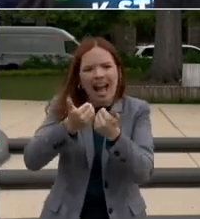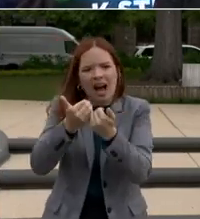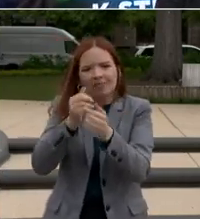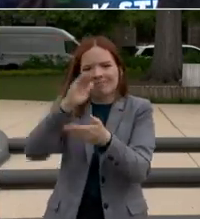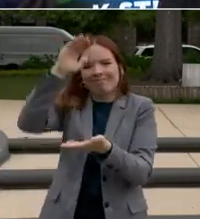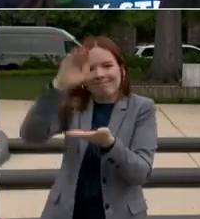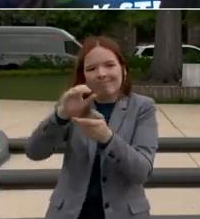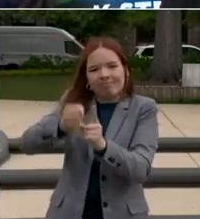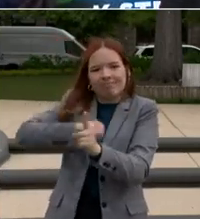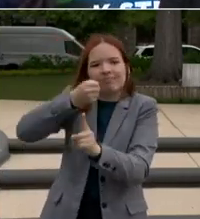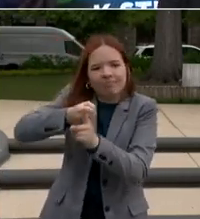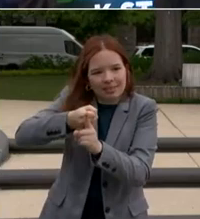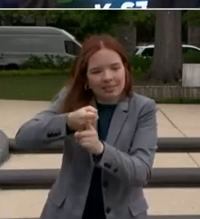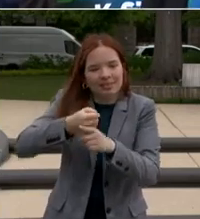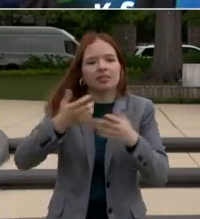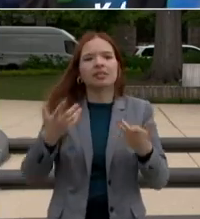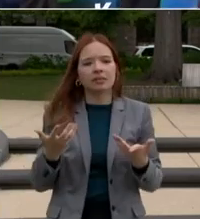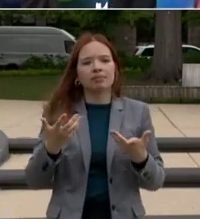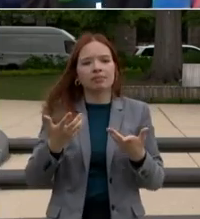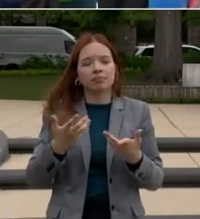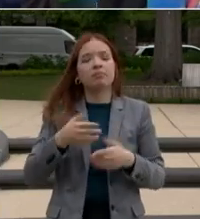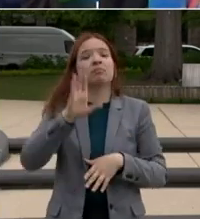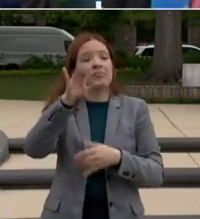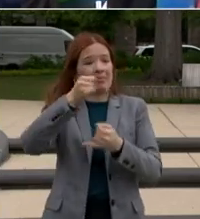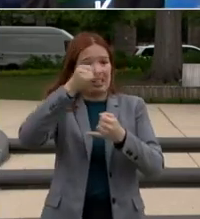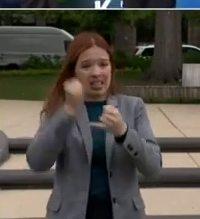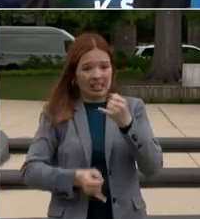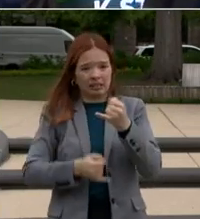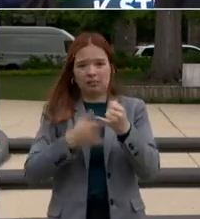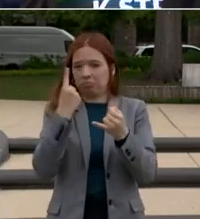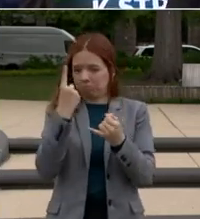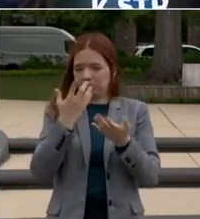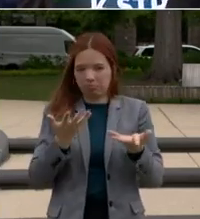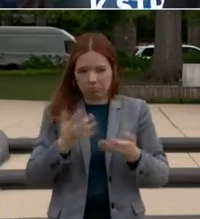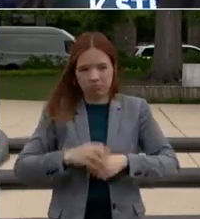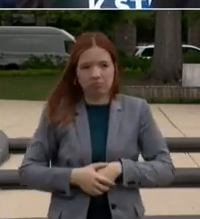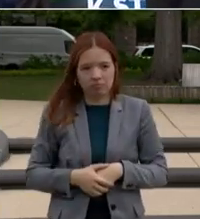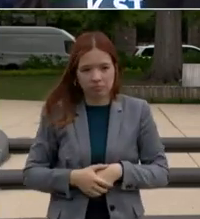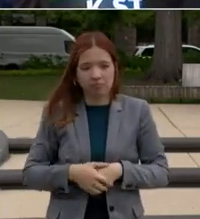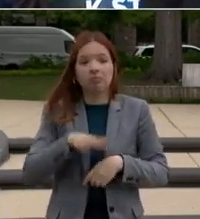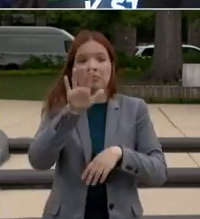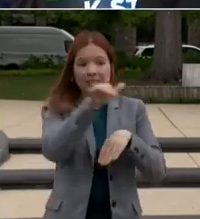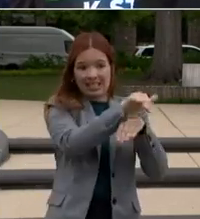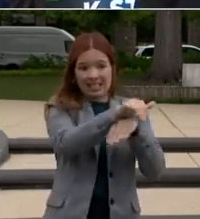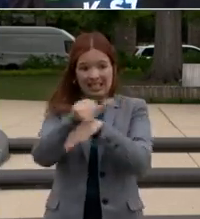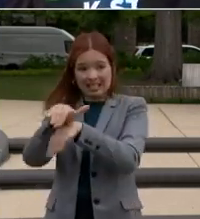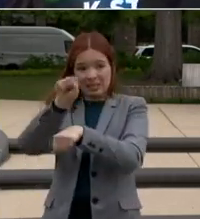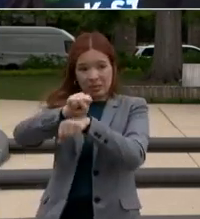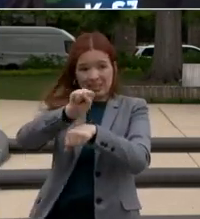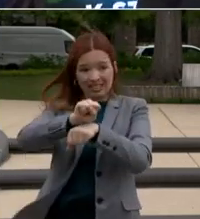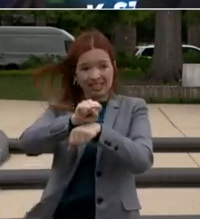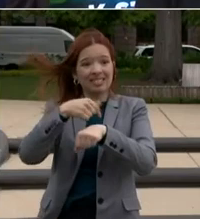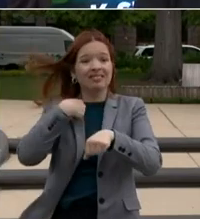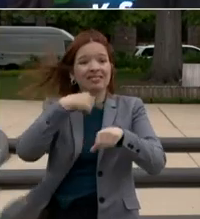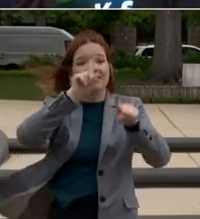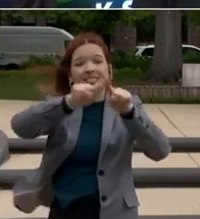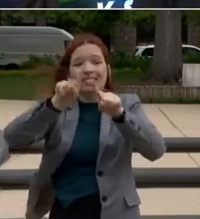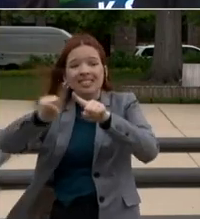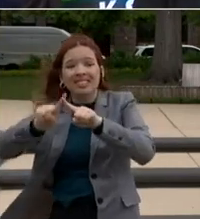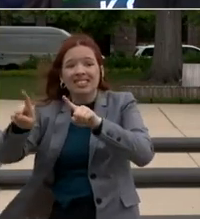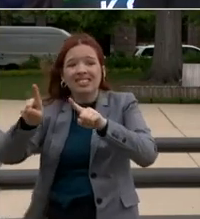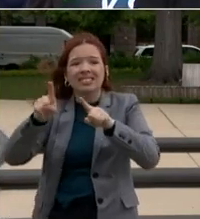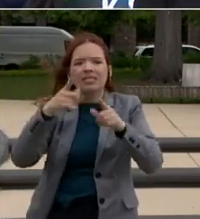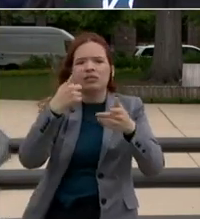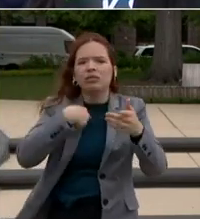project. And the last thing I'll add to that is that we've also looked at doing some night work along different parts of the corridor where we do not have any residential